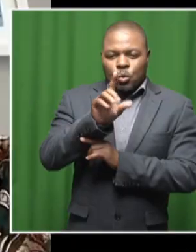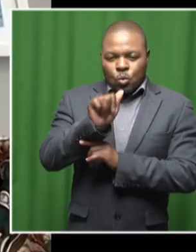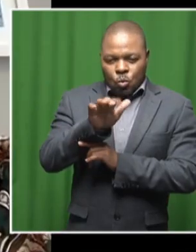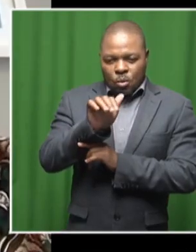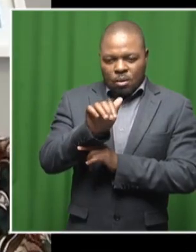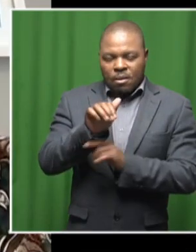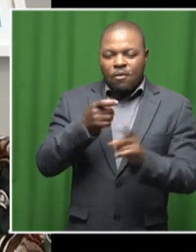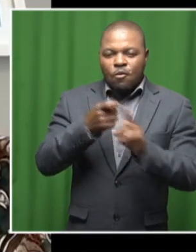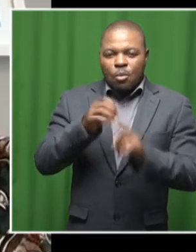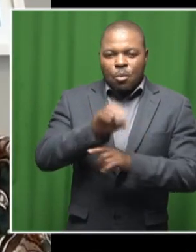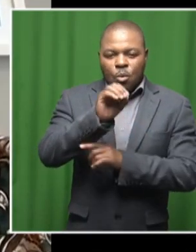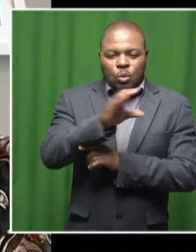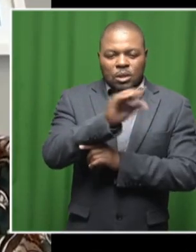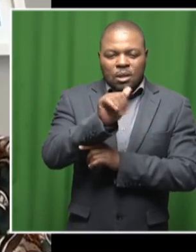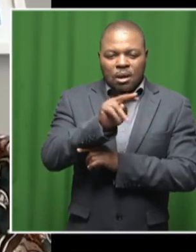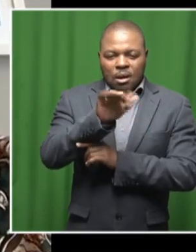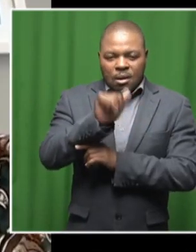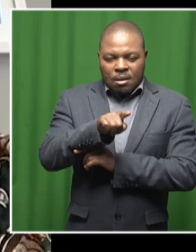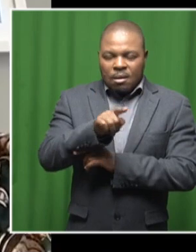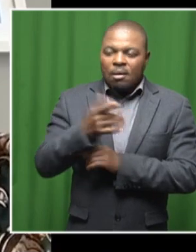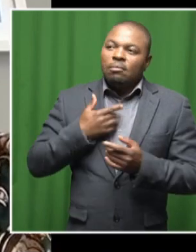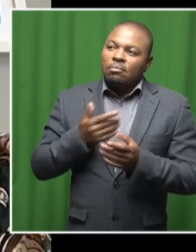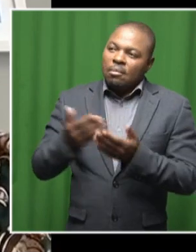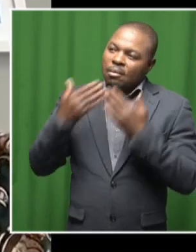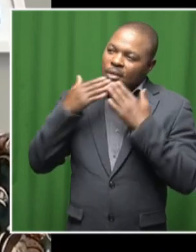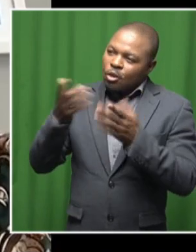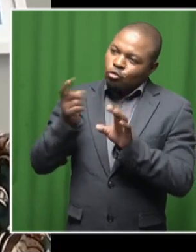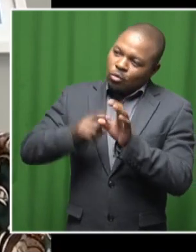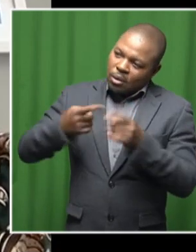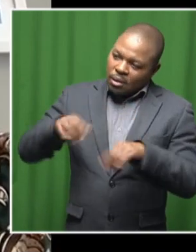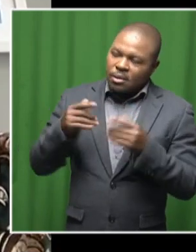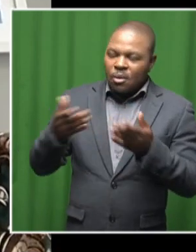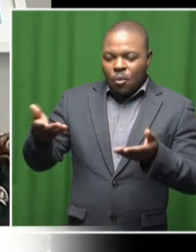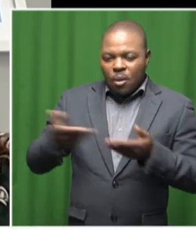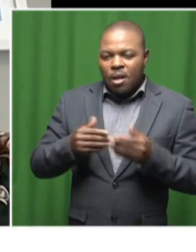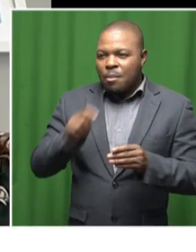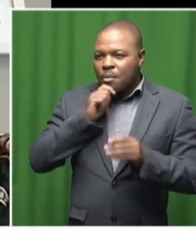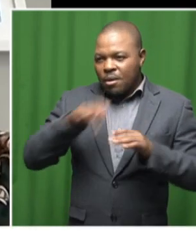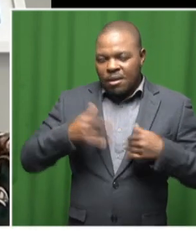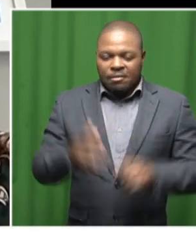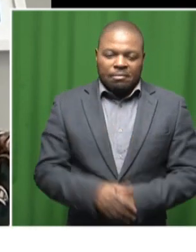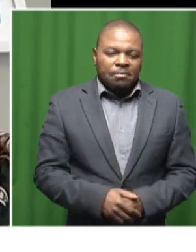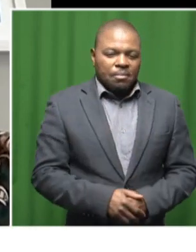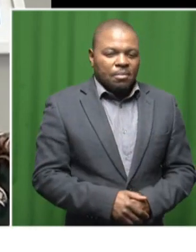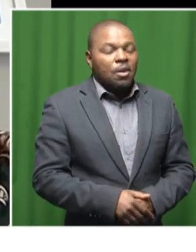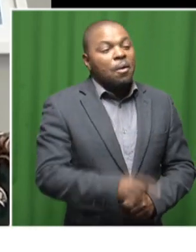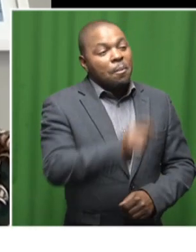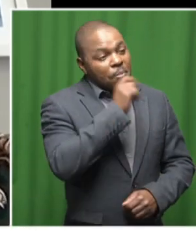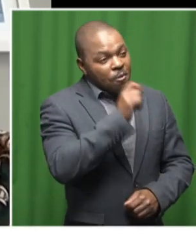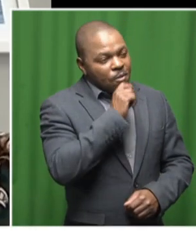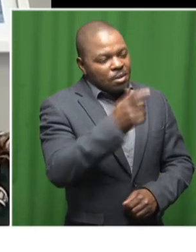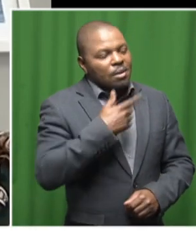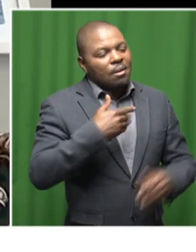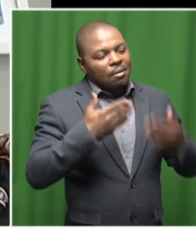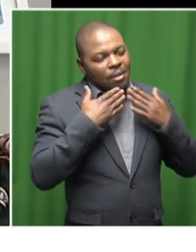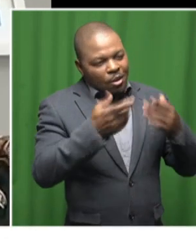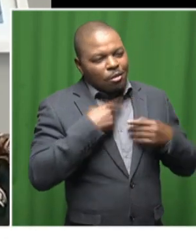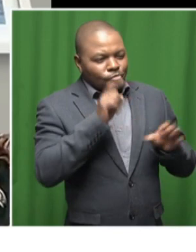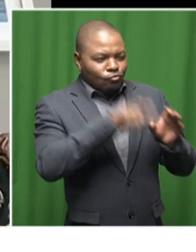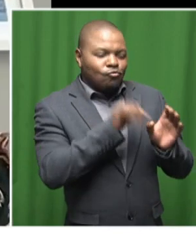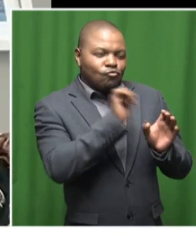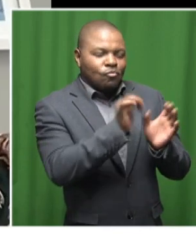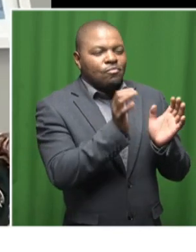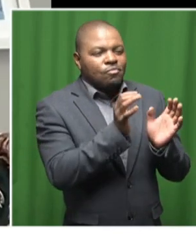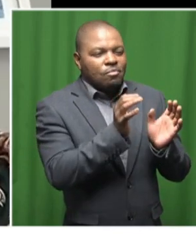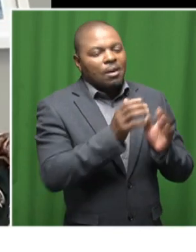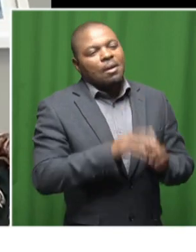good morning. Thank you so much for joining us. Welcome to Morning Live. Good morning, and thank you for having us this morning. It's an absolute pleasure. Now tell us